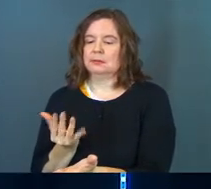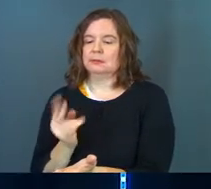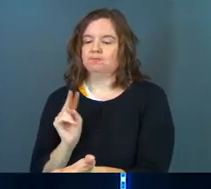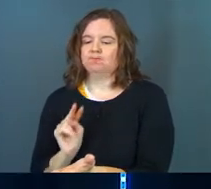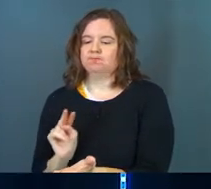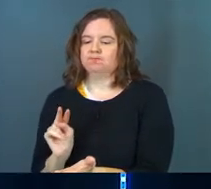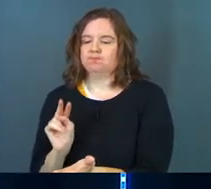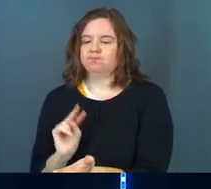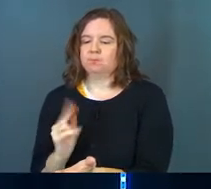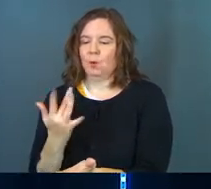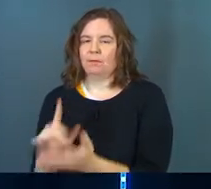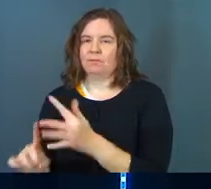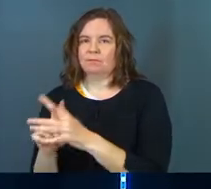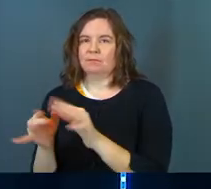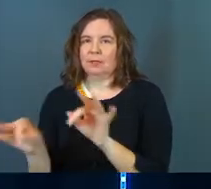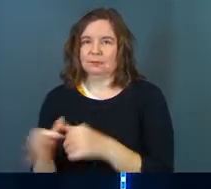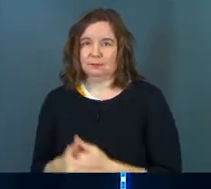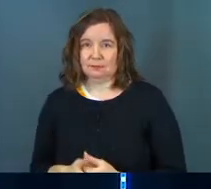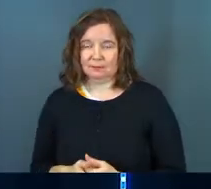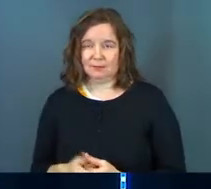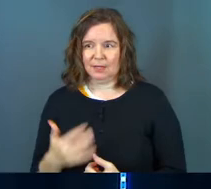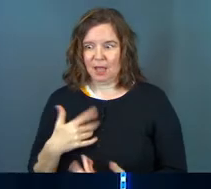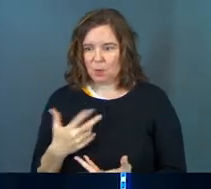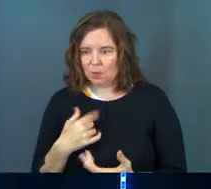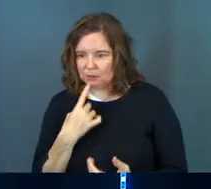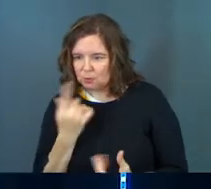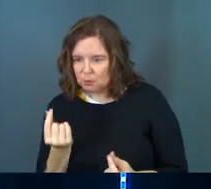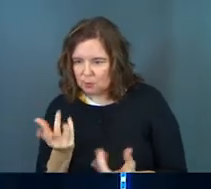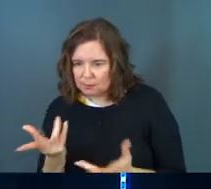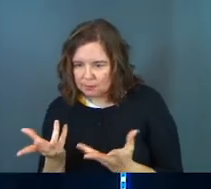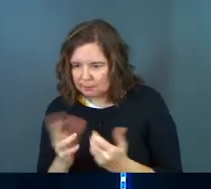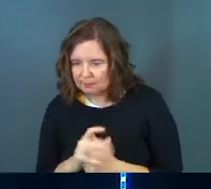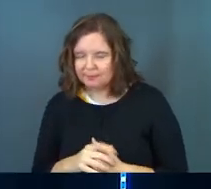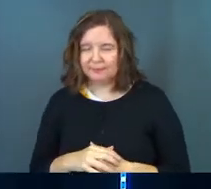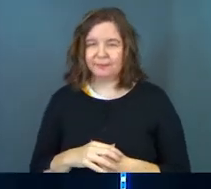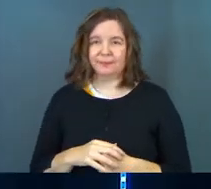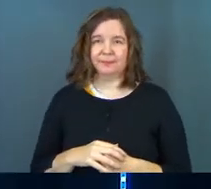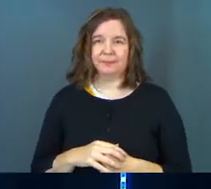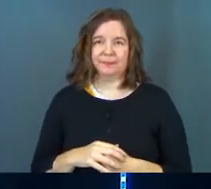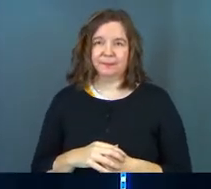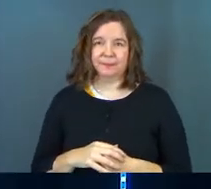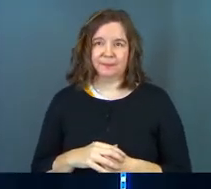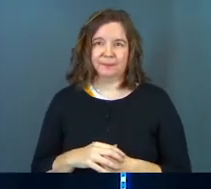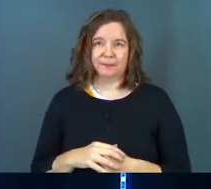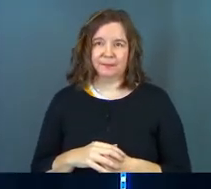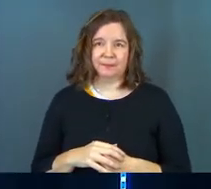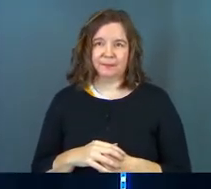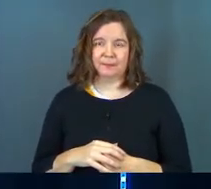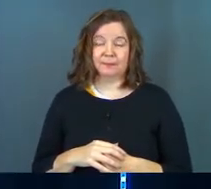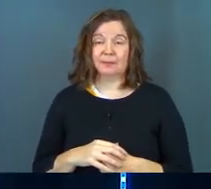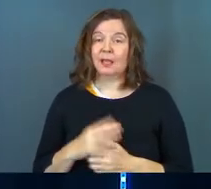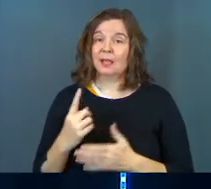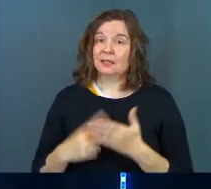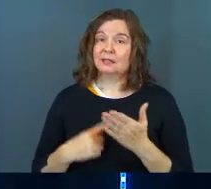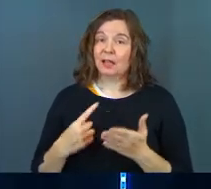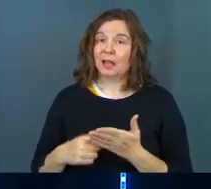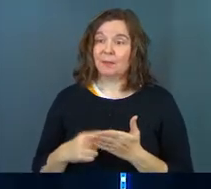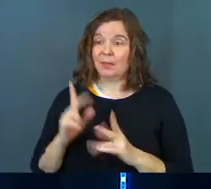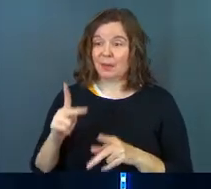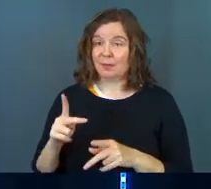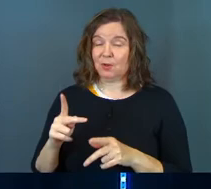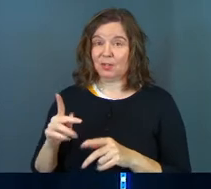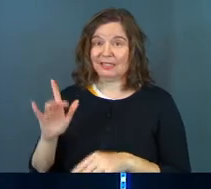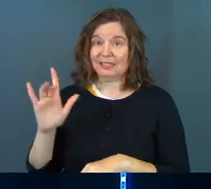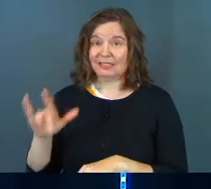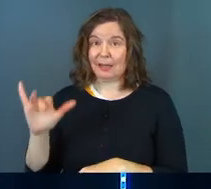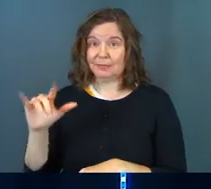and just stare into it. Right? Like, what's it gonna do? And sometimes the